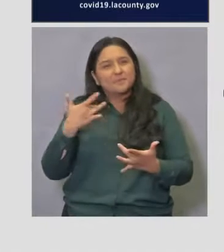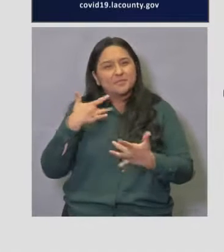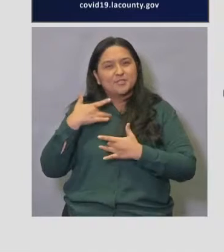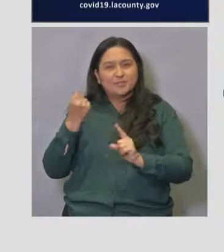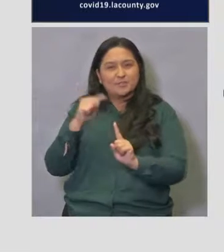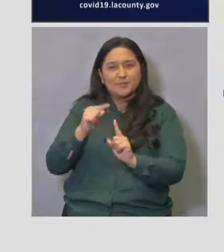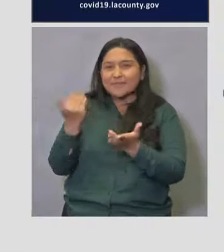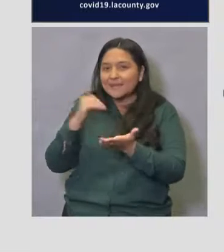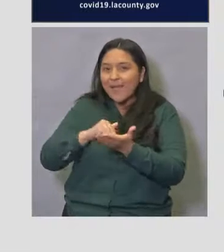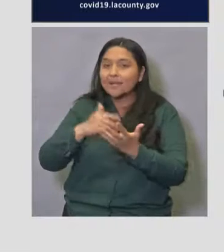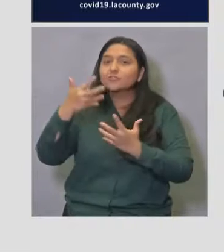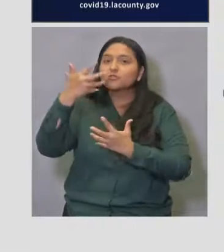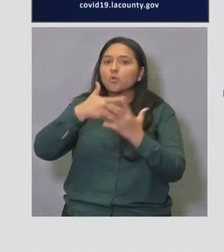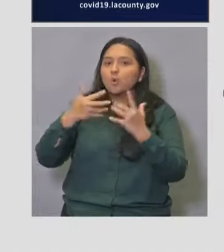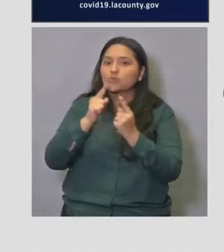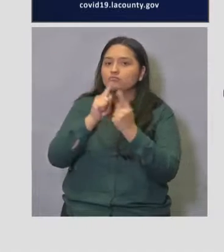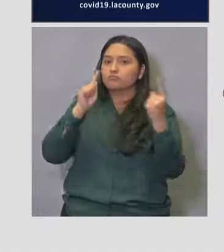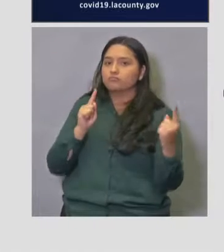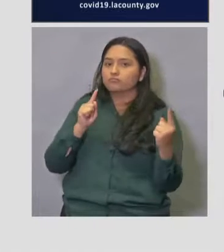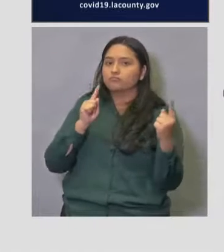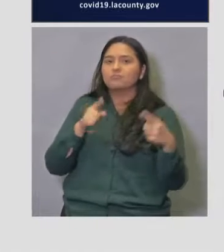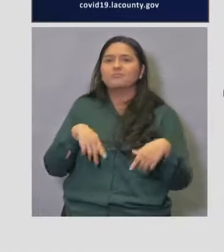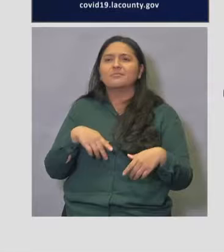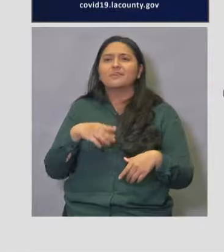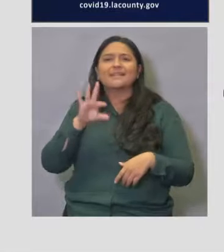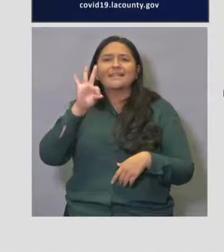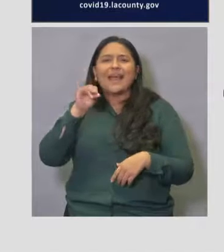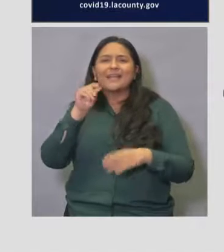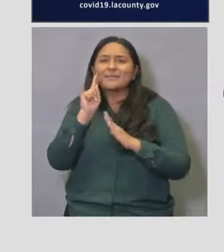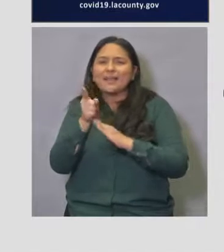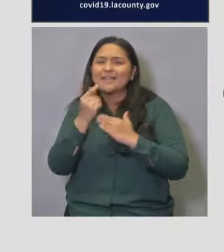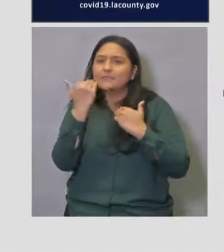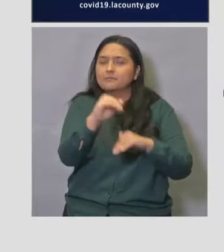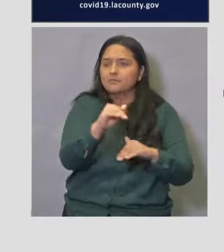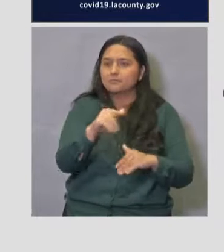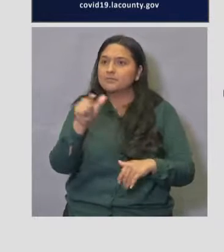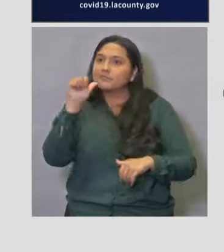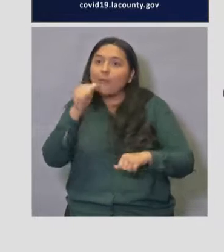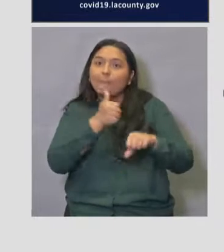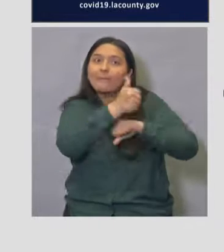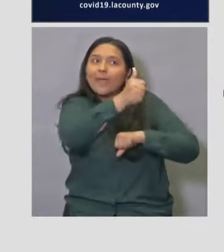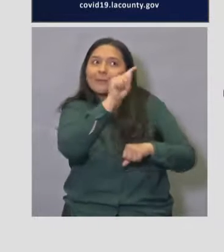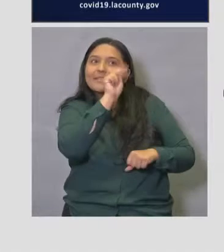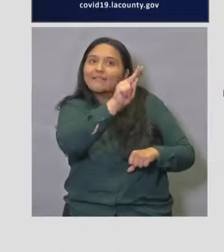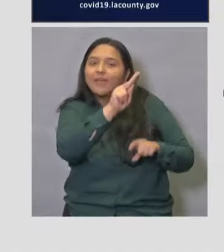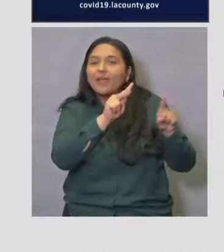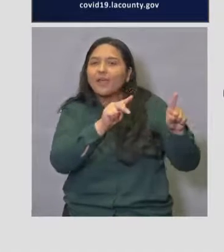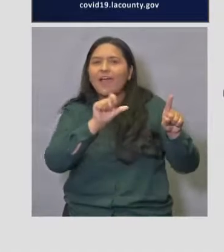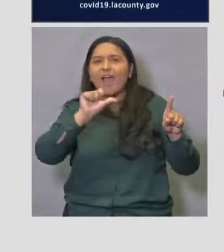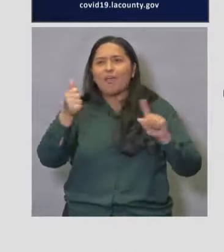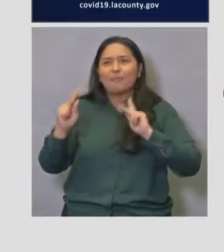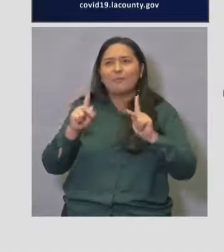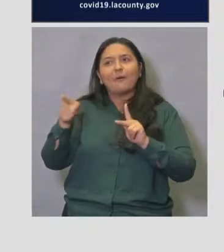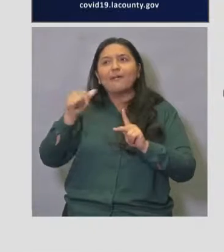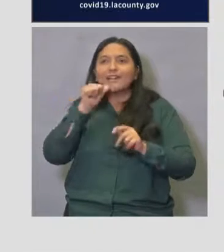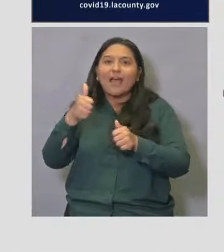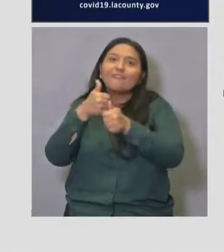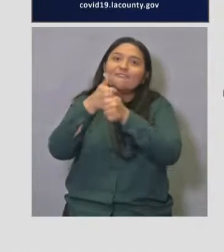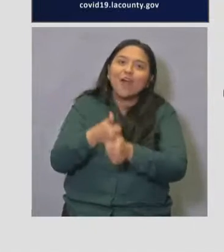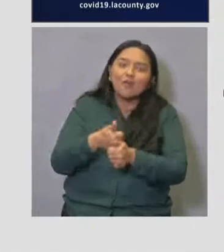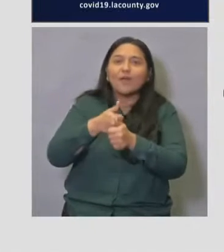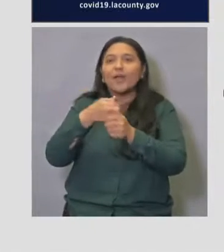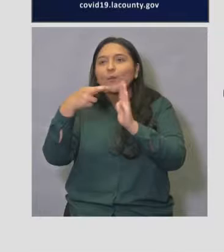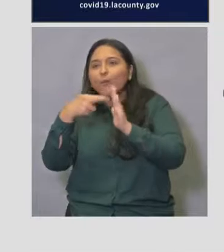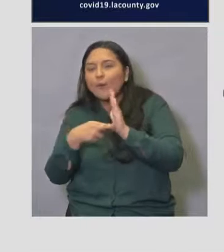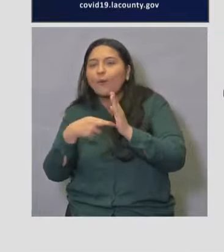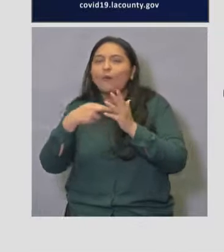again, social distancing, not limiting to 90 minutes. Like, don't blame the TV because other people aren't following those other